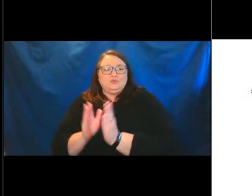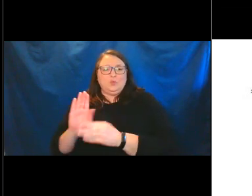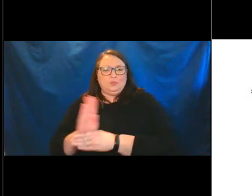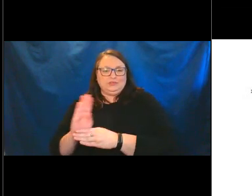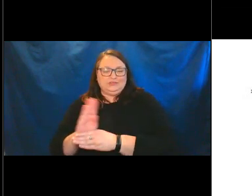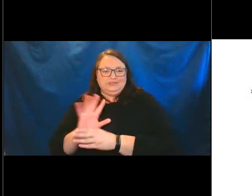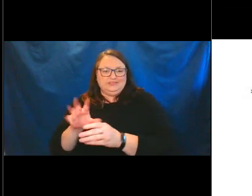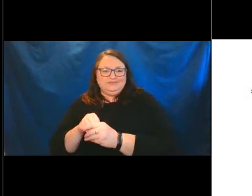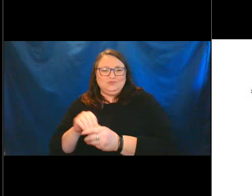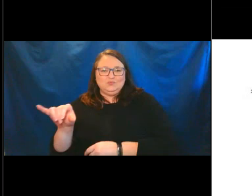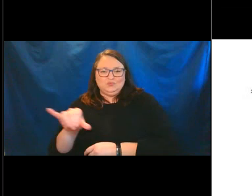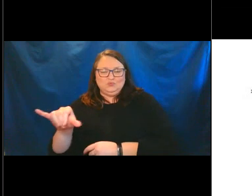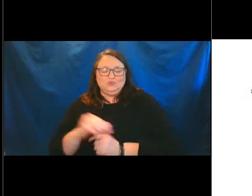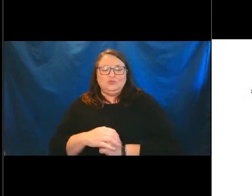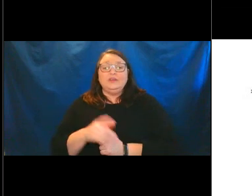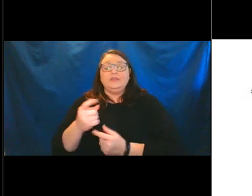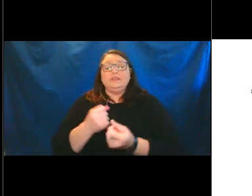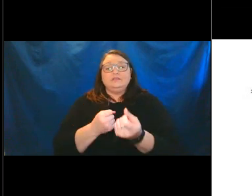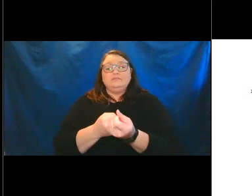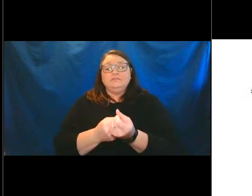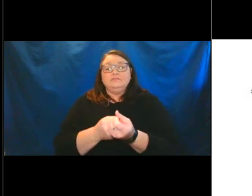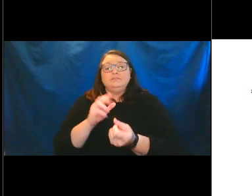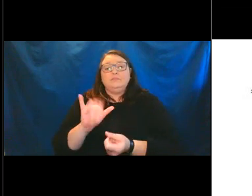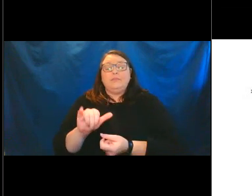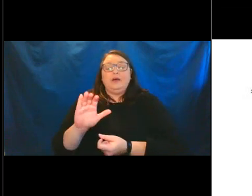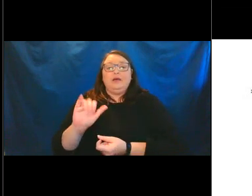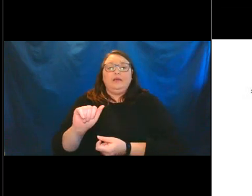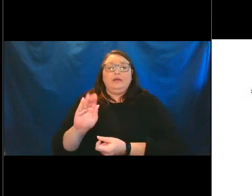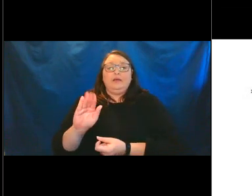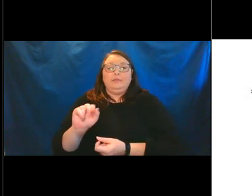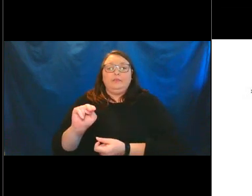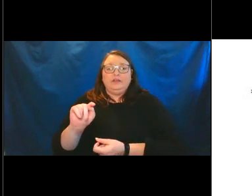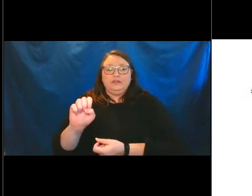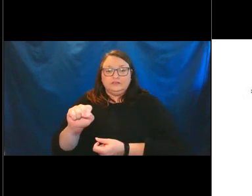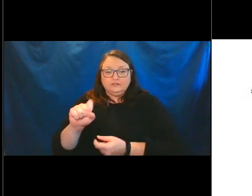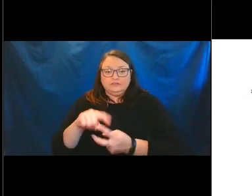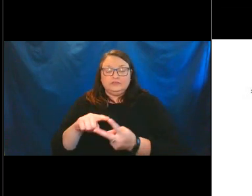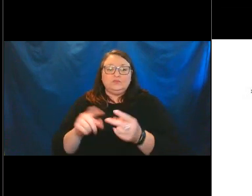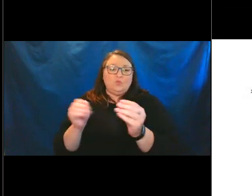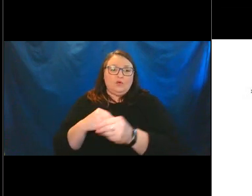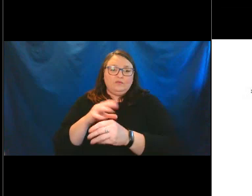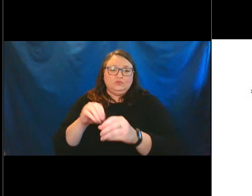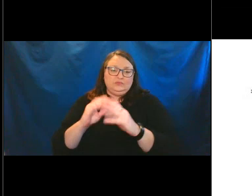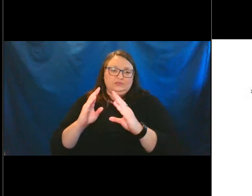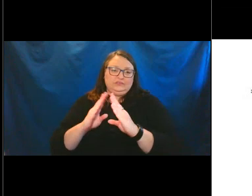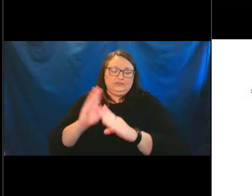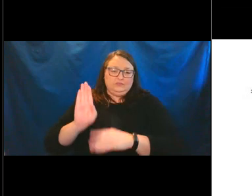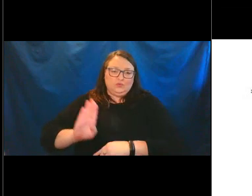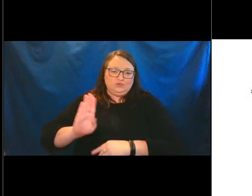by a coalition of cabinets and offices at the City of Boston. Next slide.